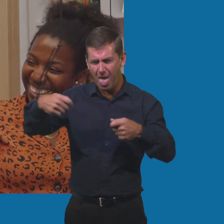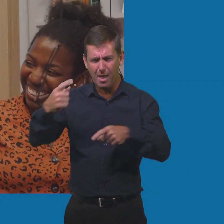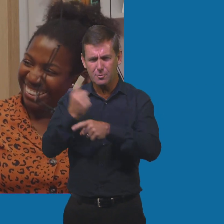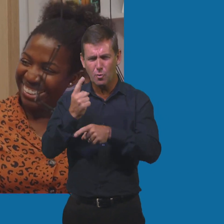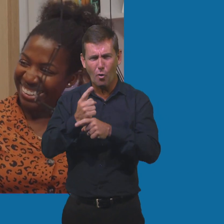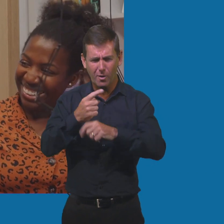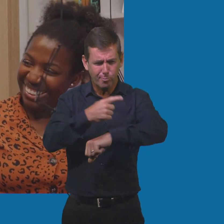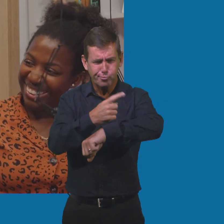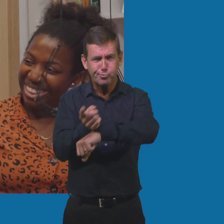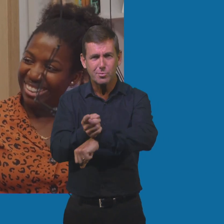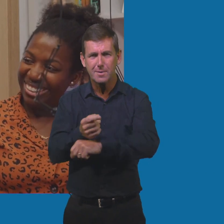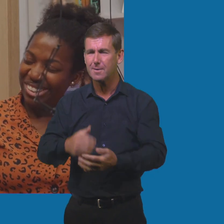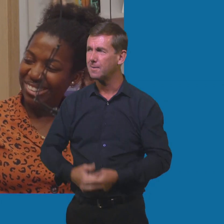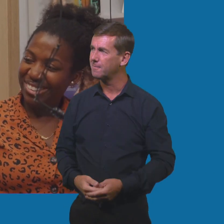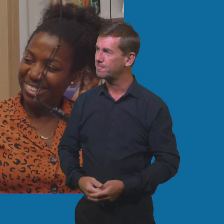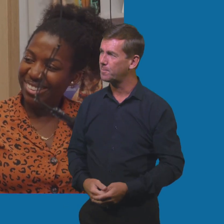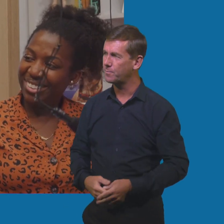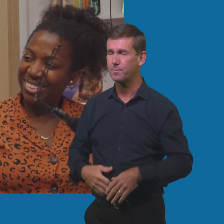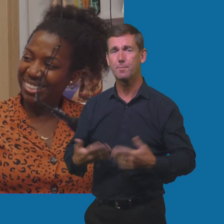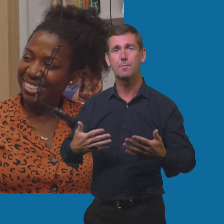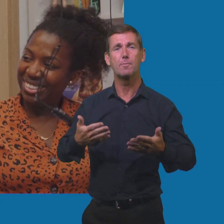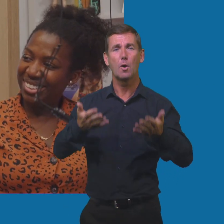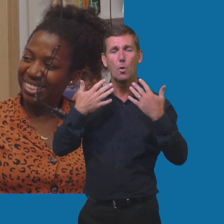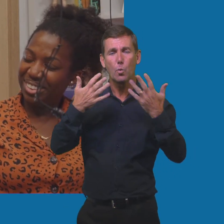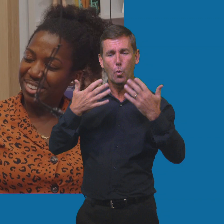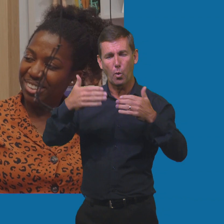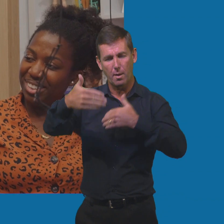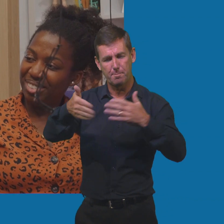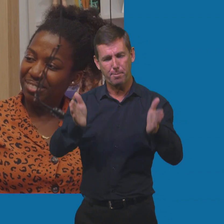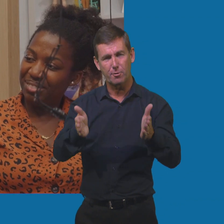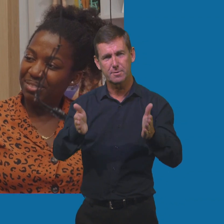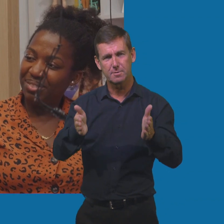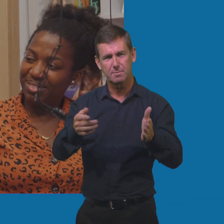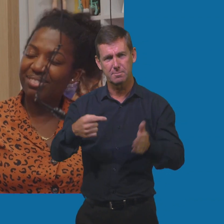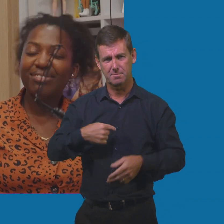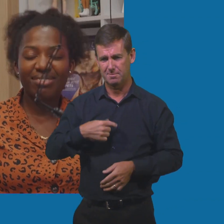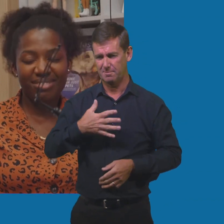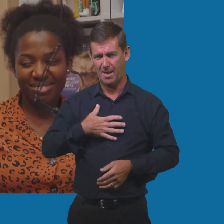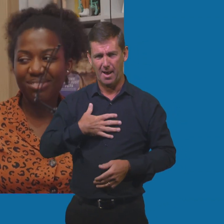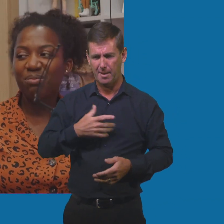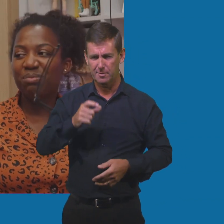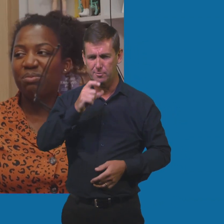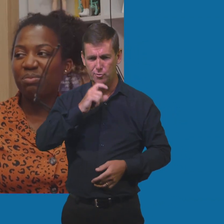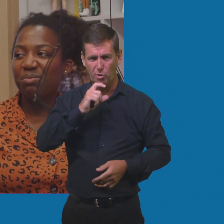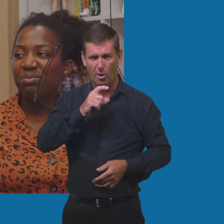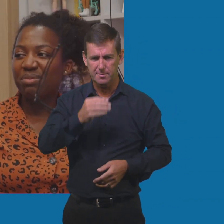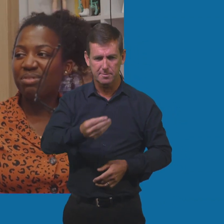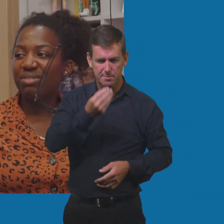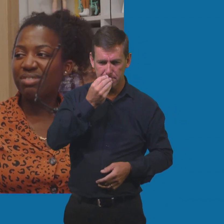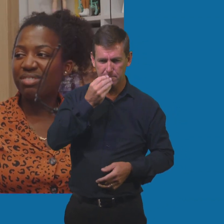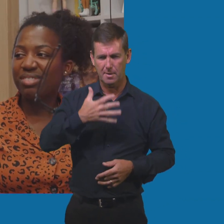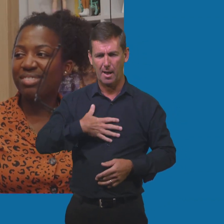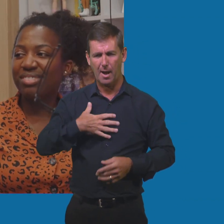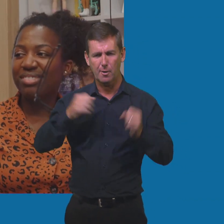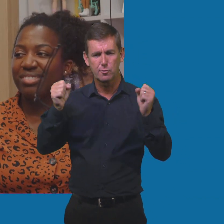up, cool box for the car. Nice. Now, I'm someone who likes a good snack on a long journey. I like a snack. I like a cold